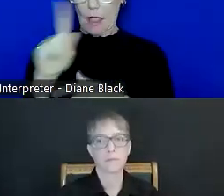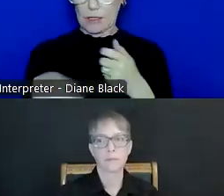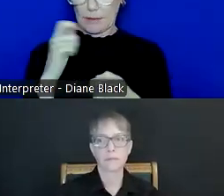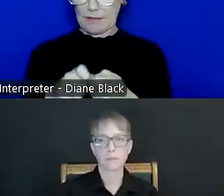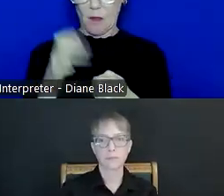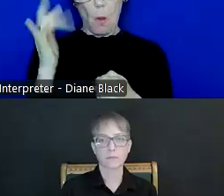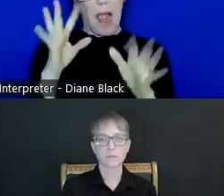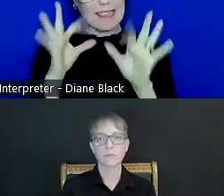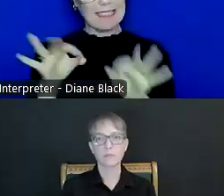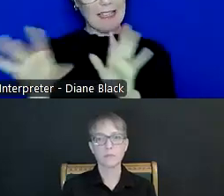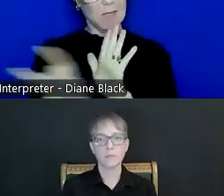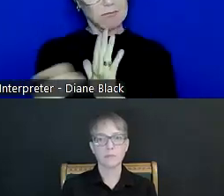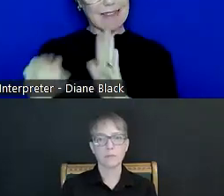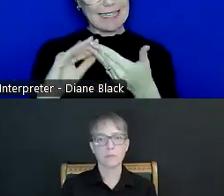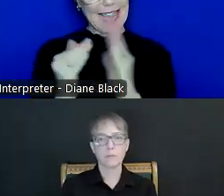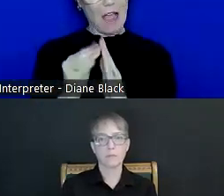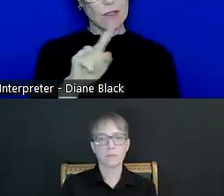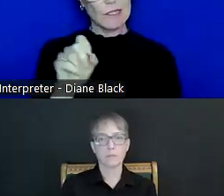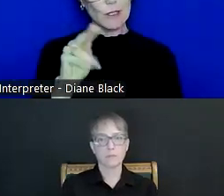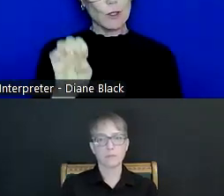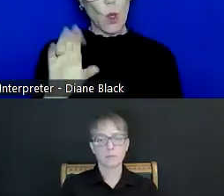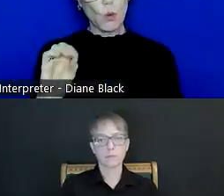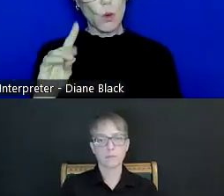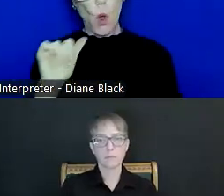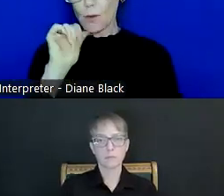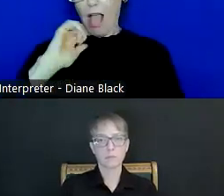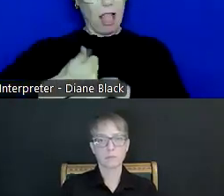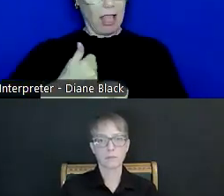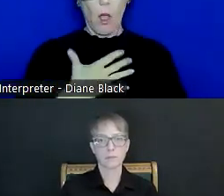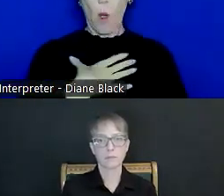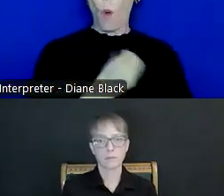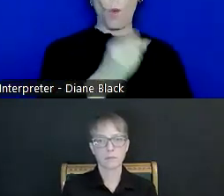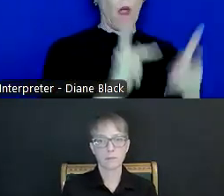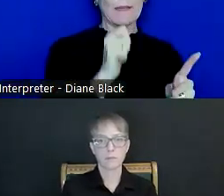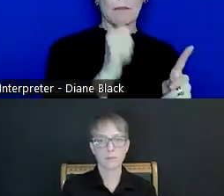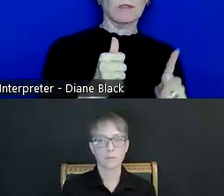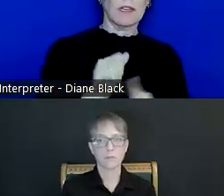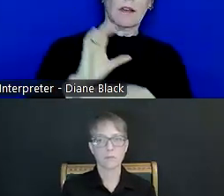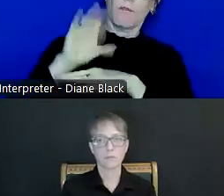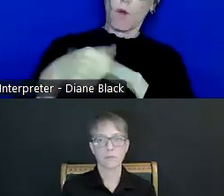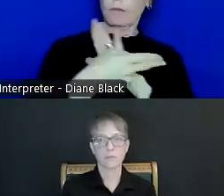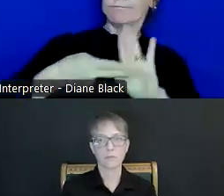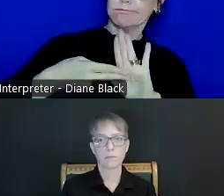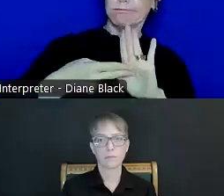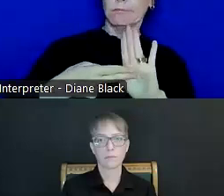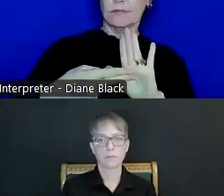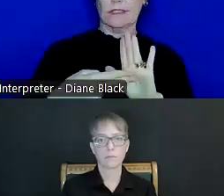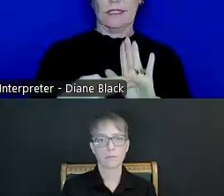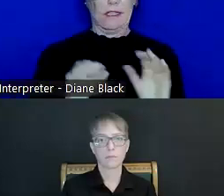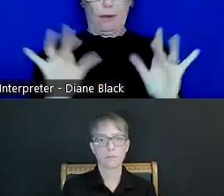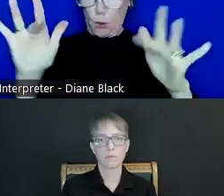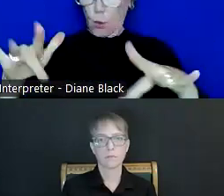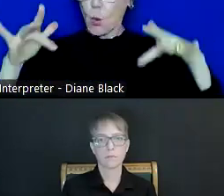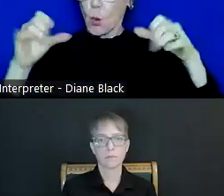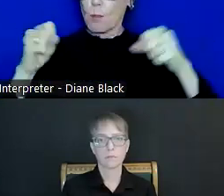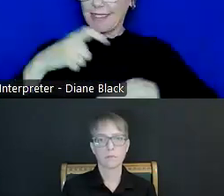chose Henrietta, the zoning codes weren't in place, and the white folks hadn't put racial covenants on the home, because almost no one lived in Henrietta in this period